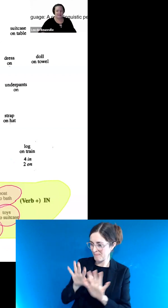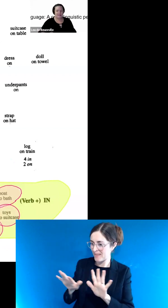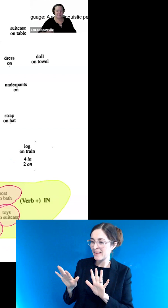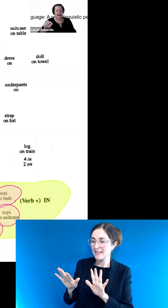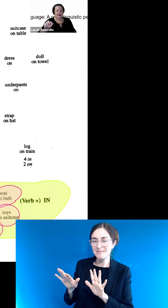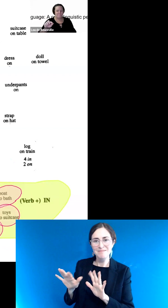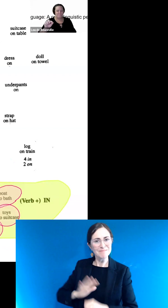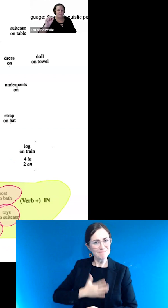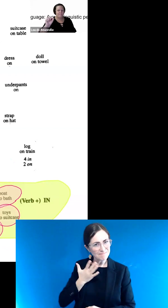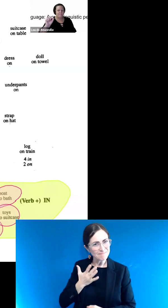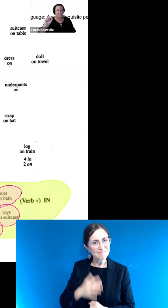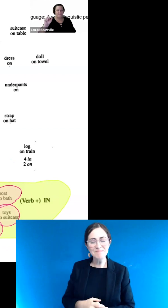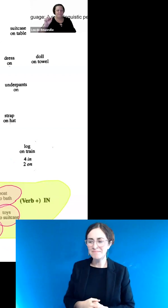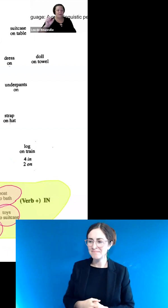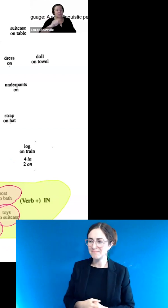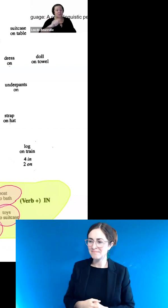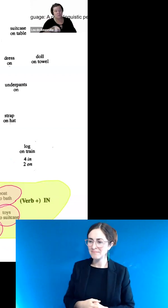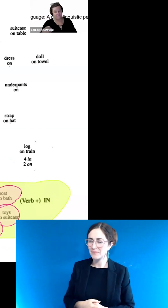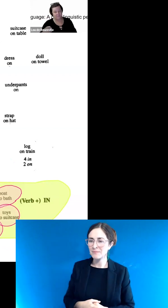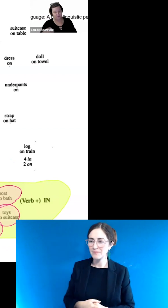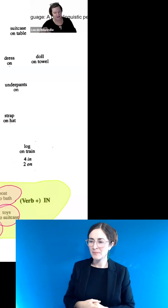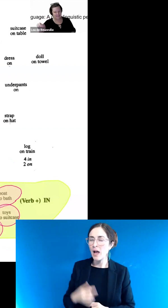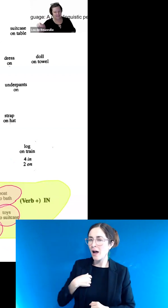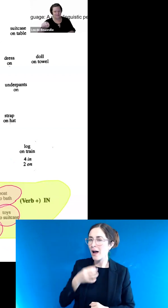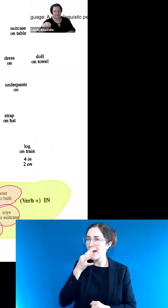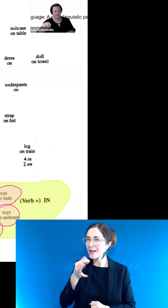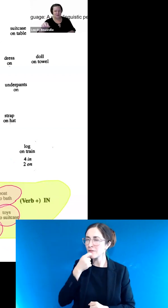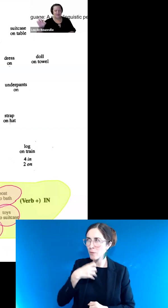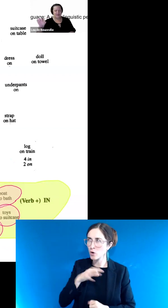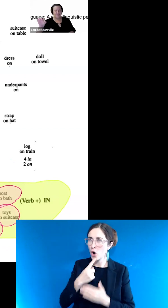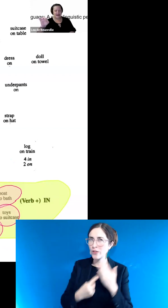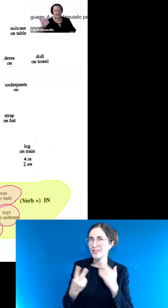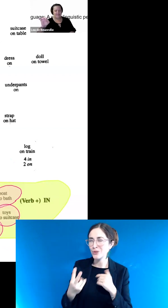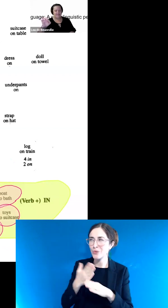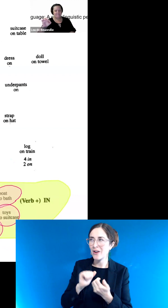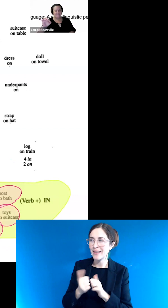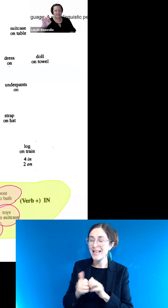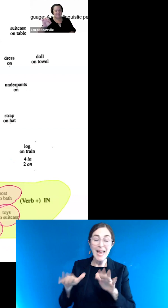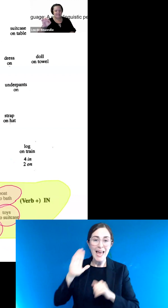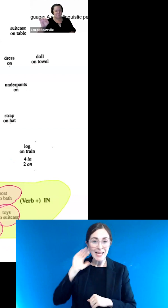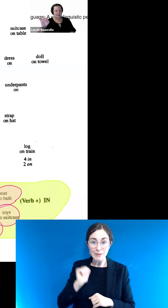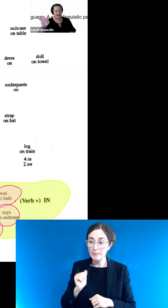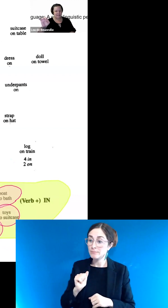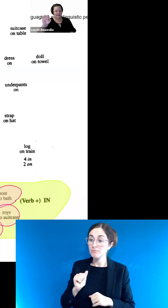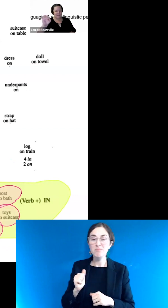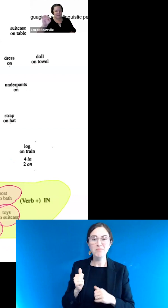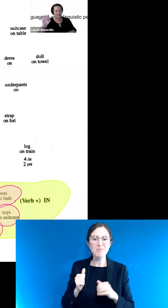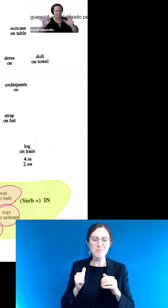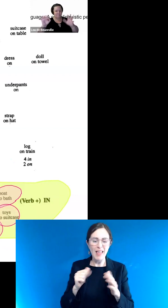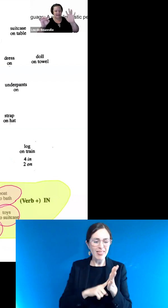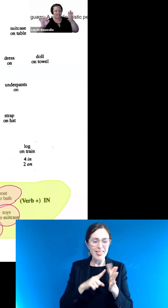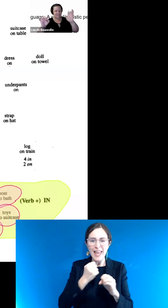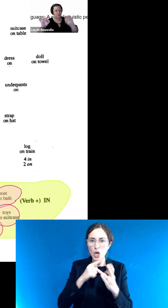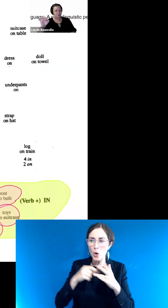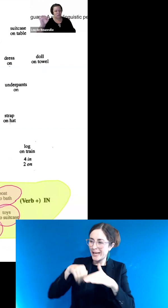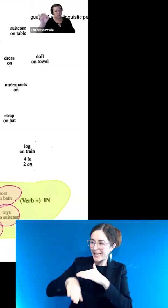similar. And actually, no, there was a few more I asked for this one. Pieces into a puzzle, Legos into